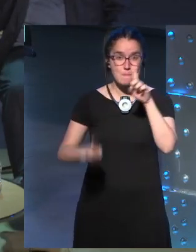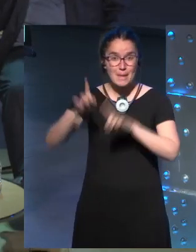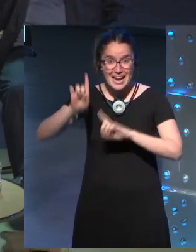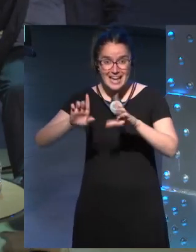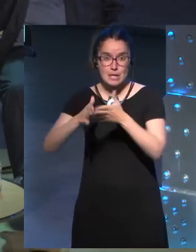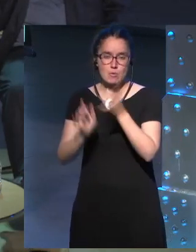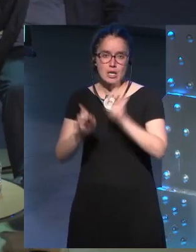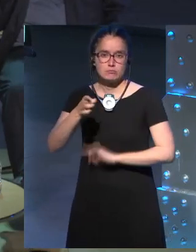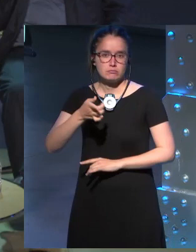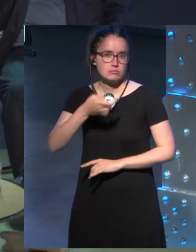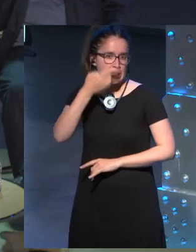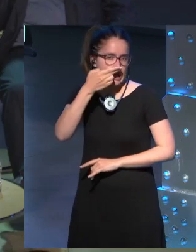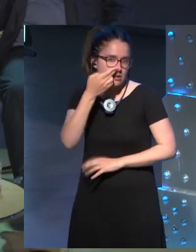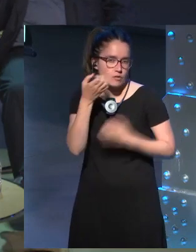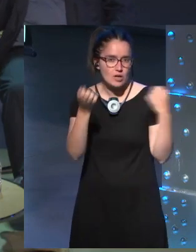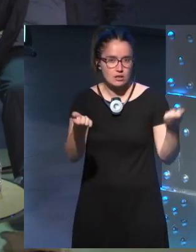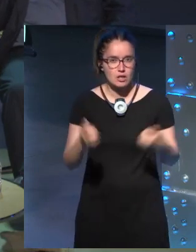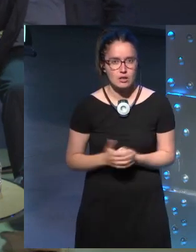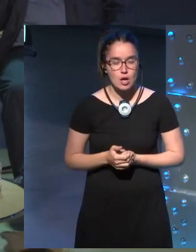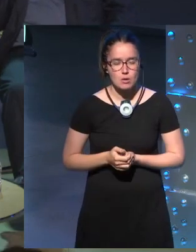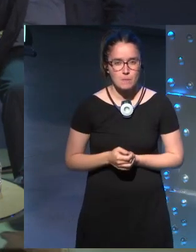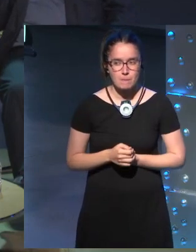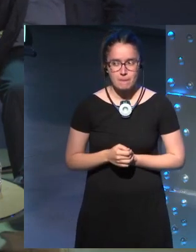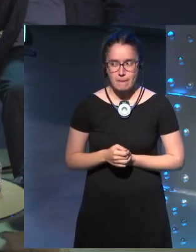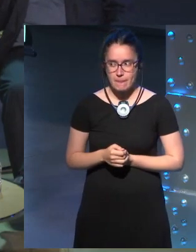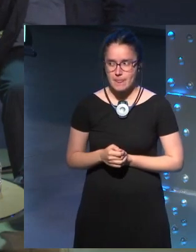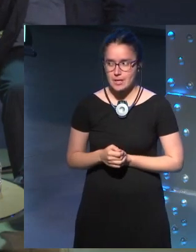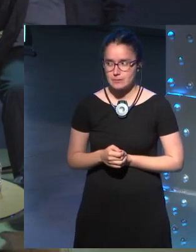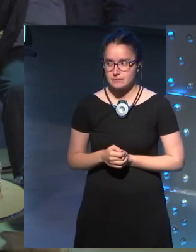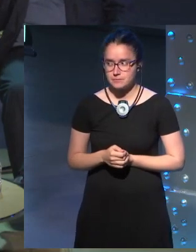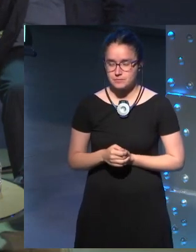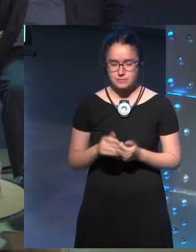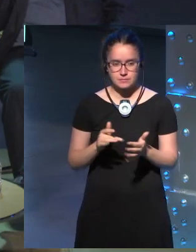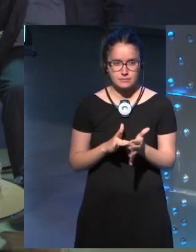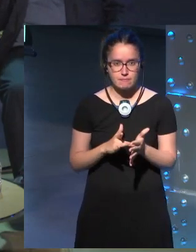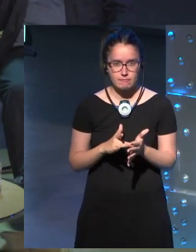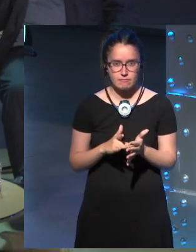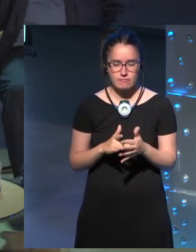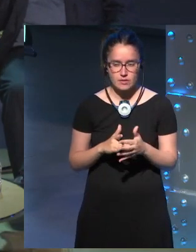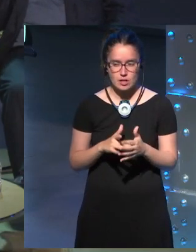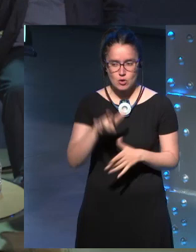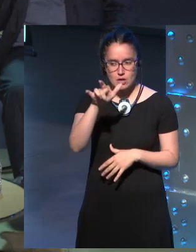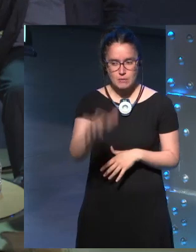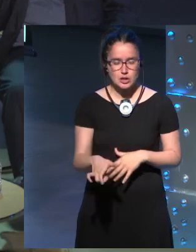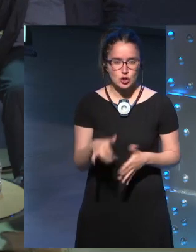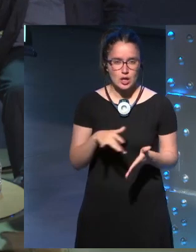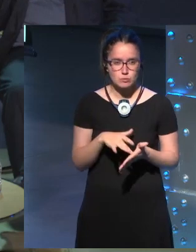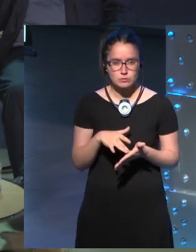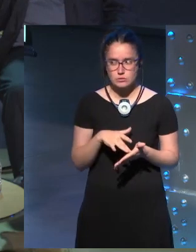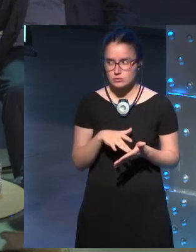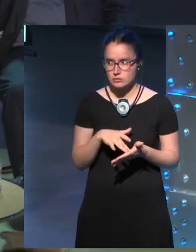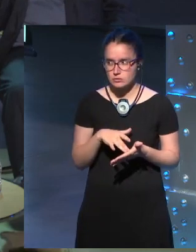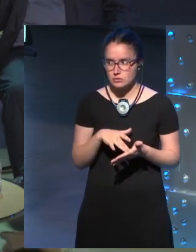a shoe salesman. Yeah. He managed a minor club, wound up at Parma, and it